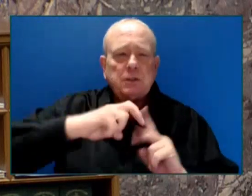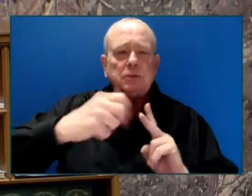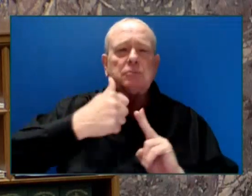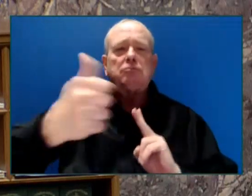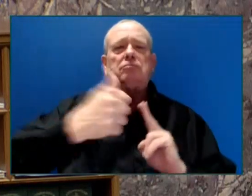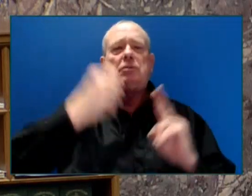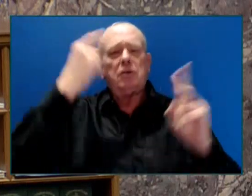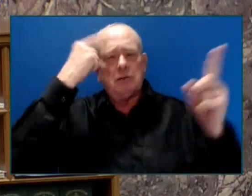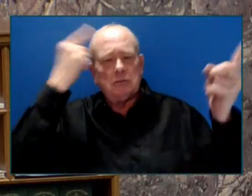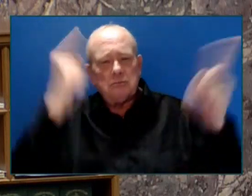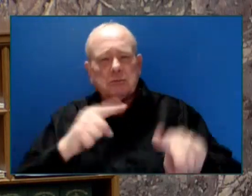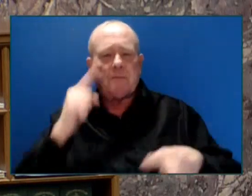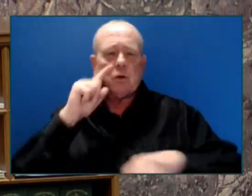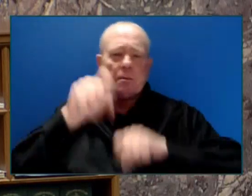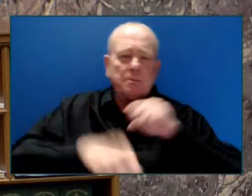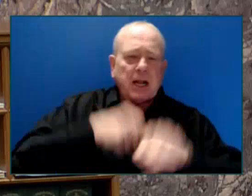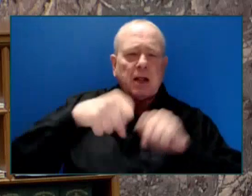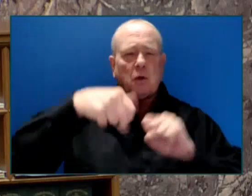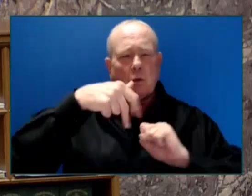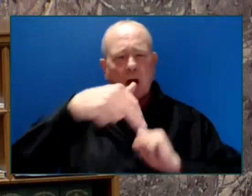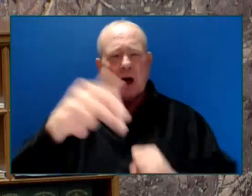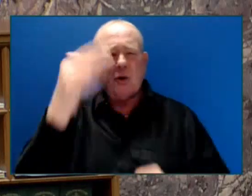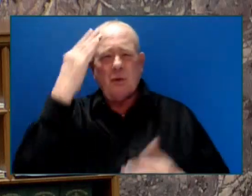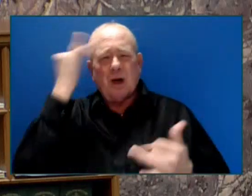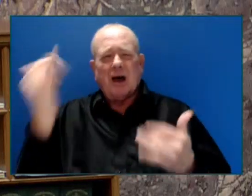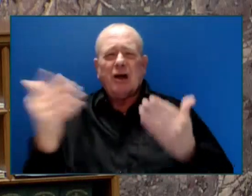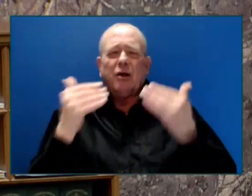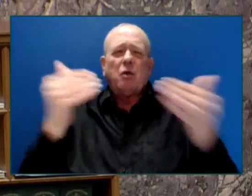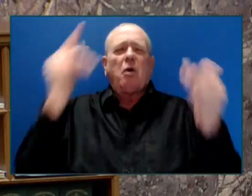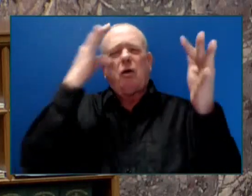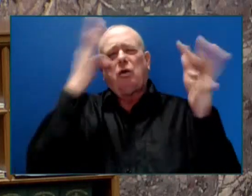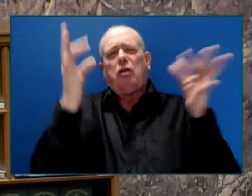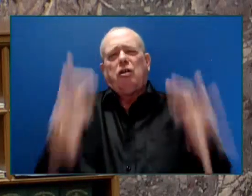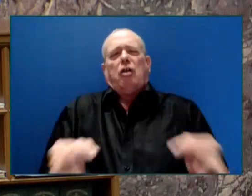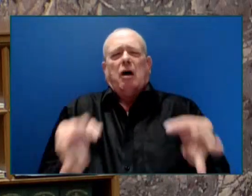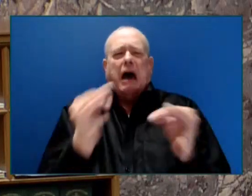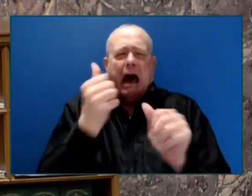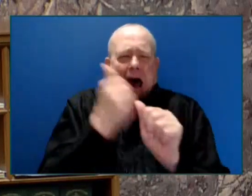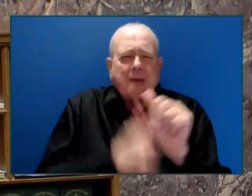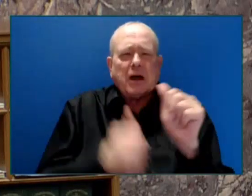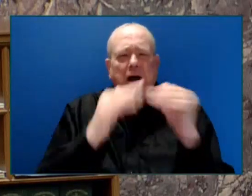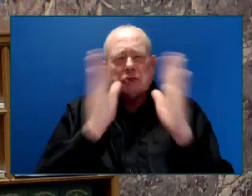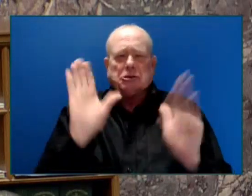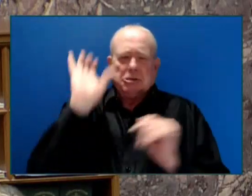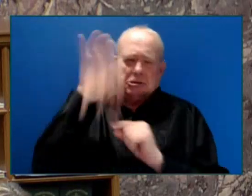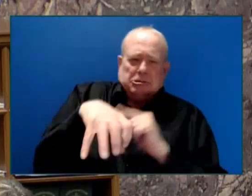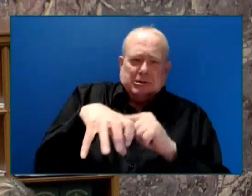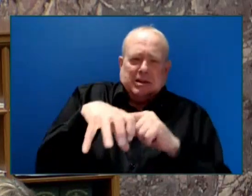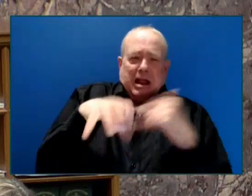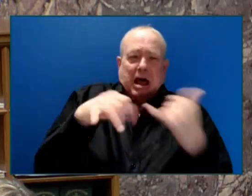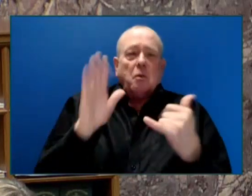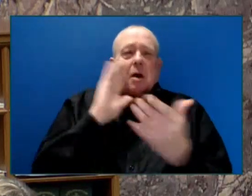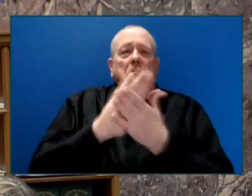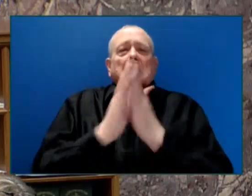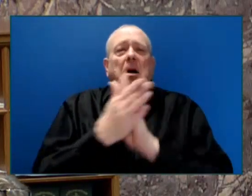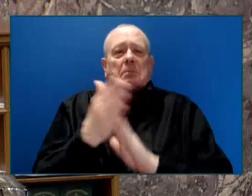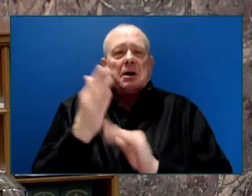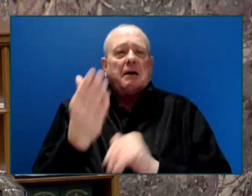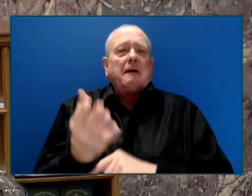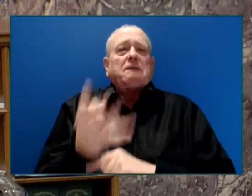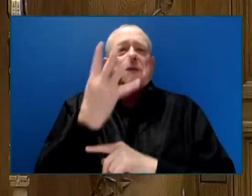and this premier decided that every single family home is going to be now zoned to a fourplex in British Columbia?